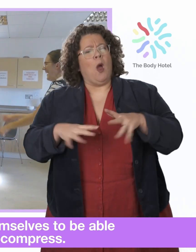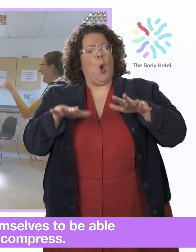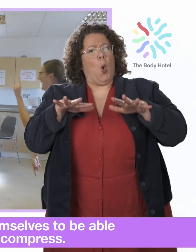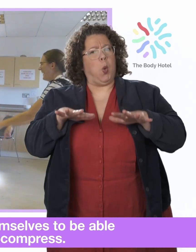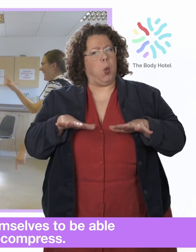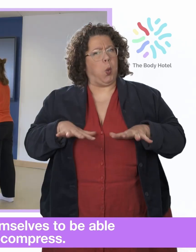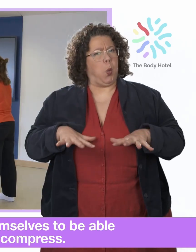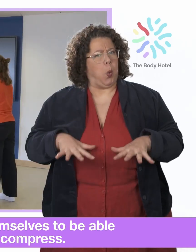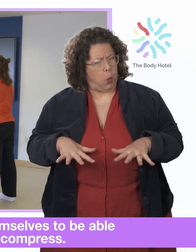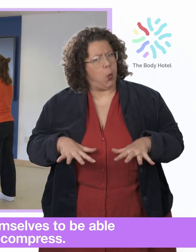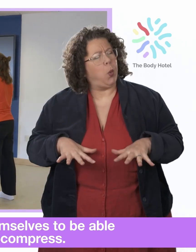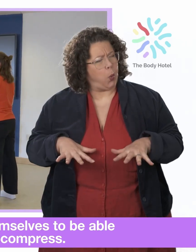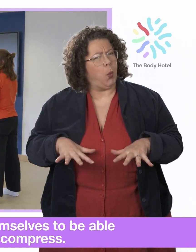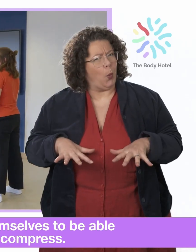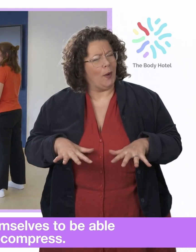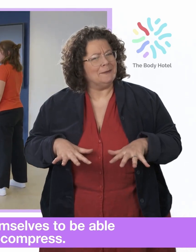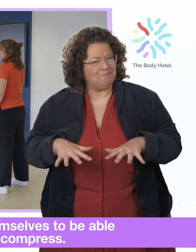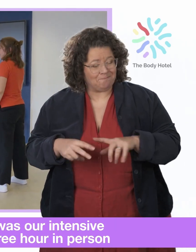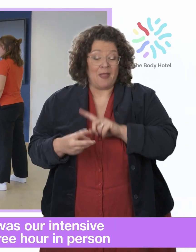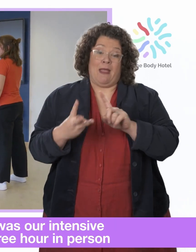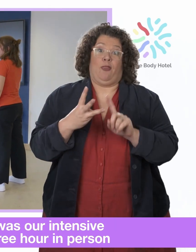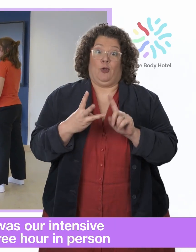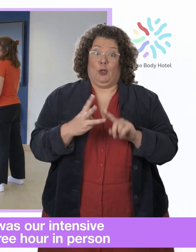to unwind and decompress.